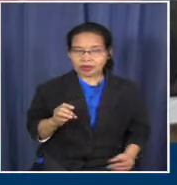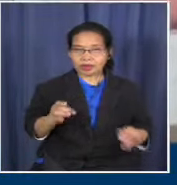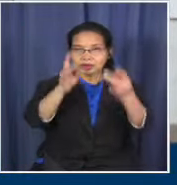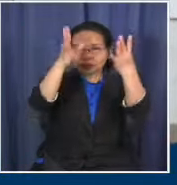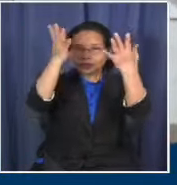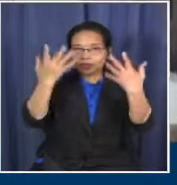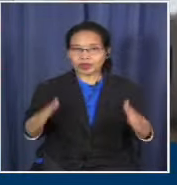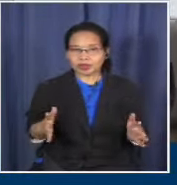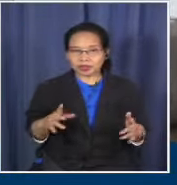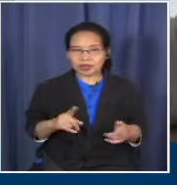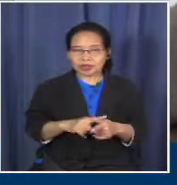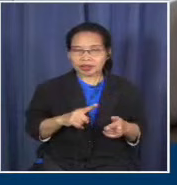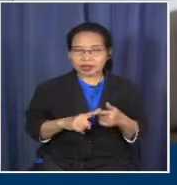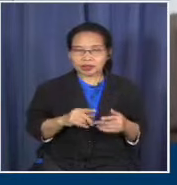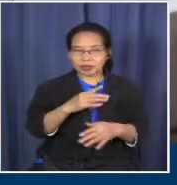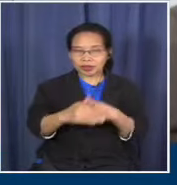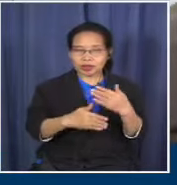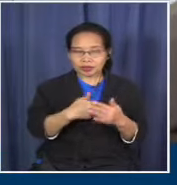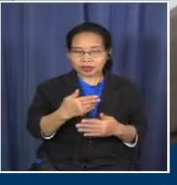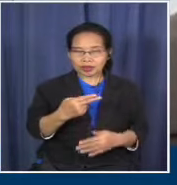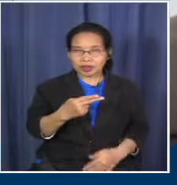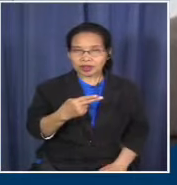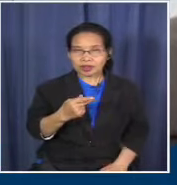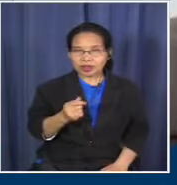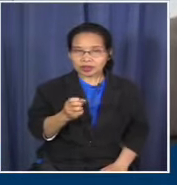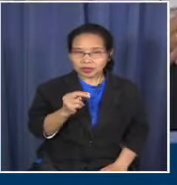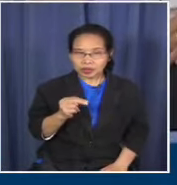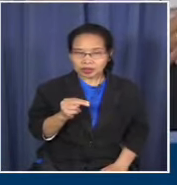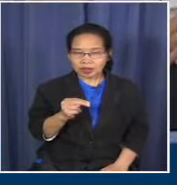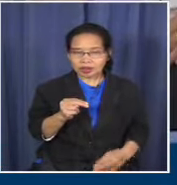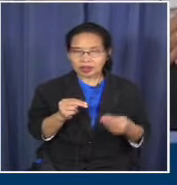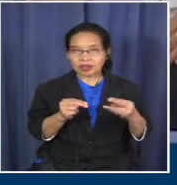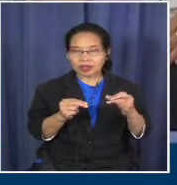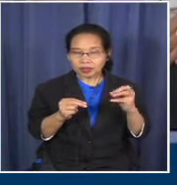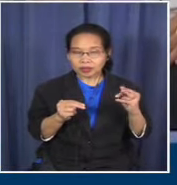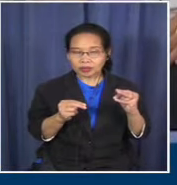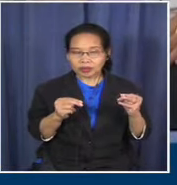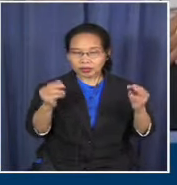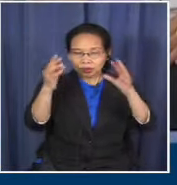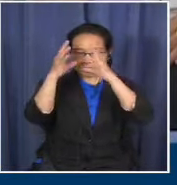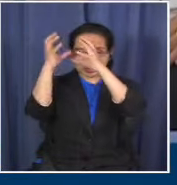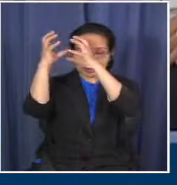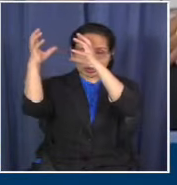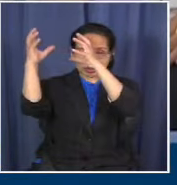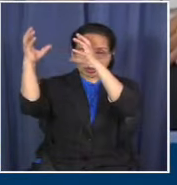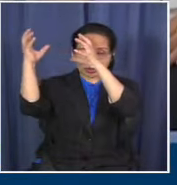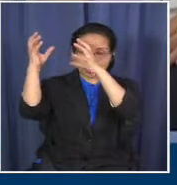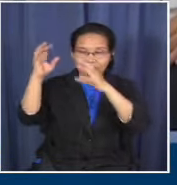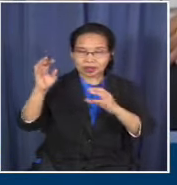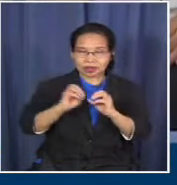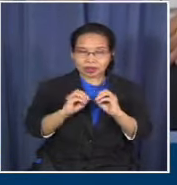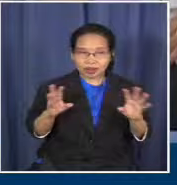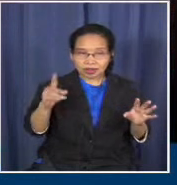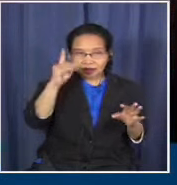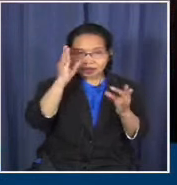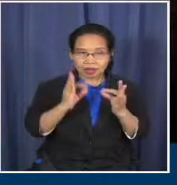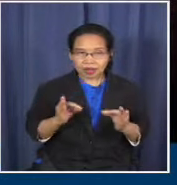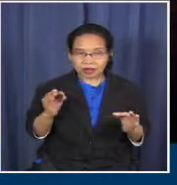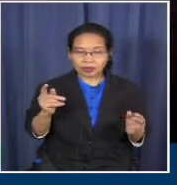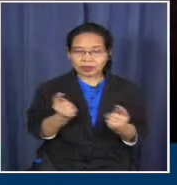combustible. It exploded, and then hydrogen and helium were produced.